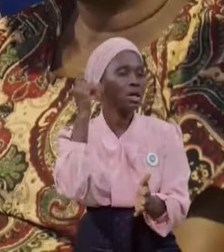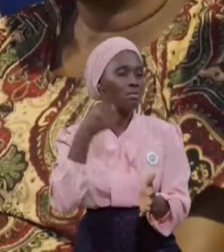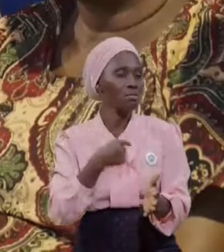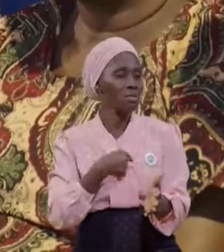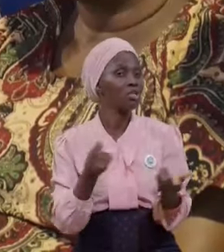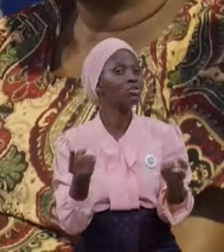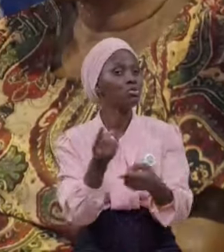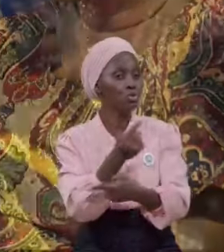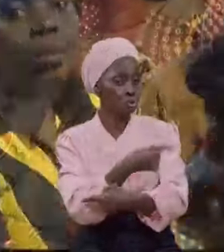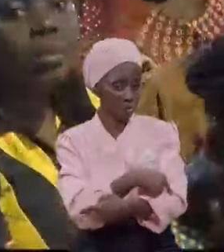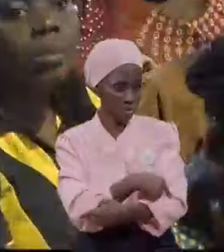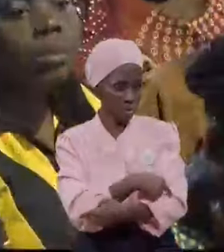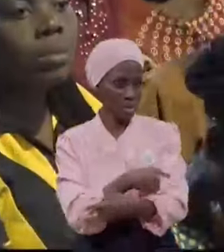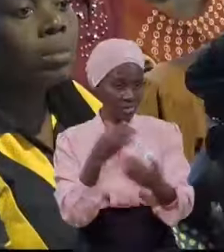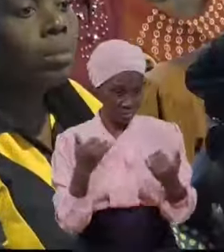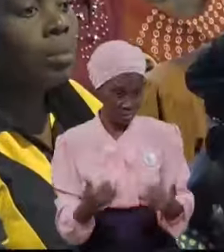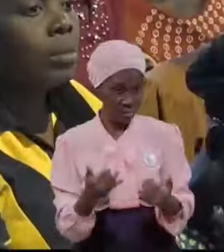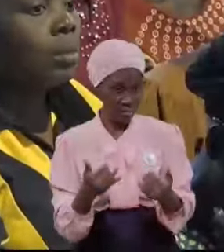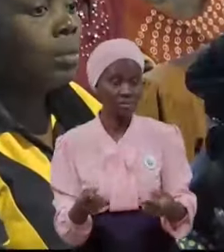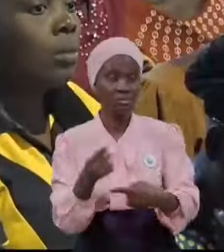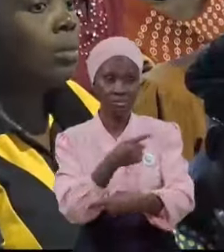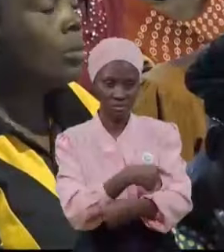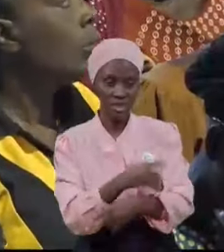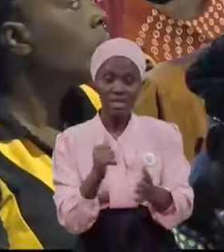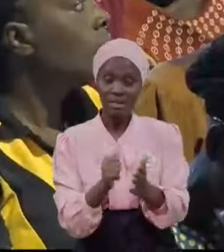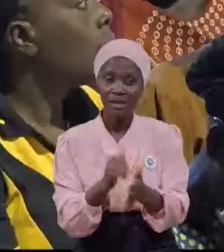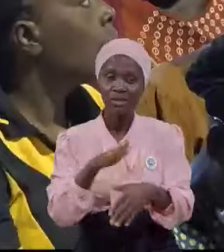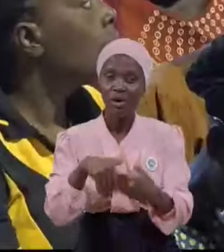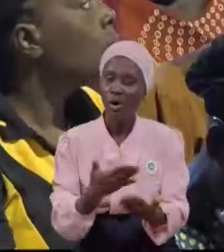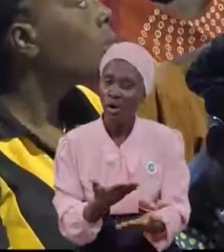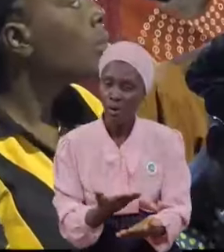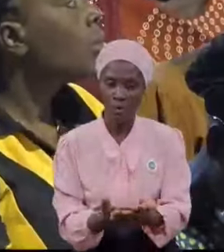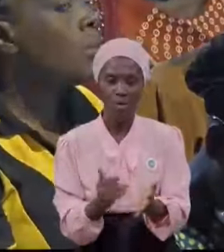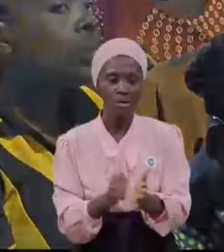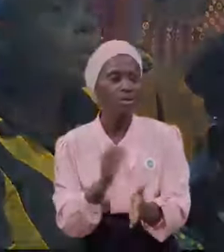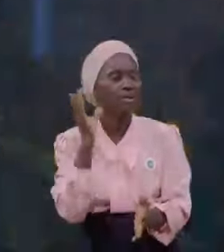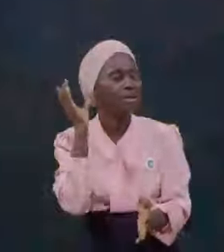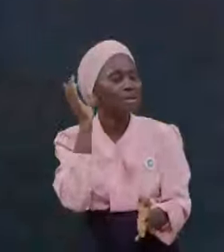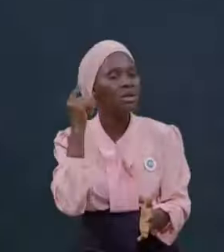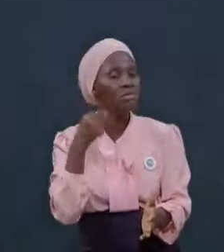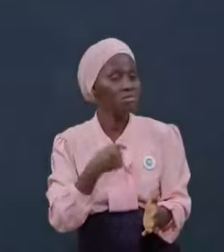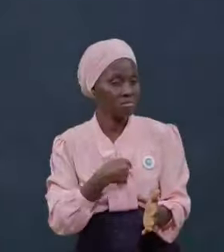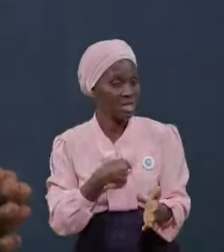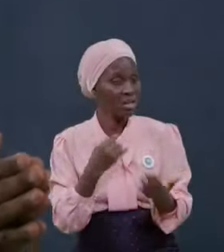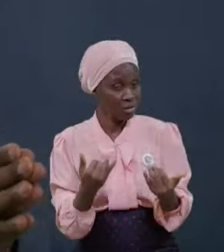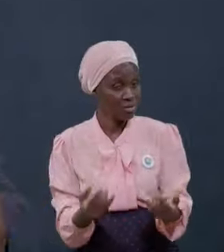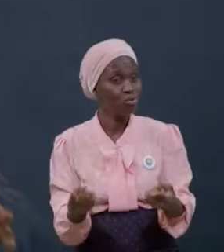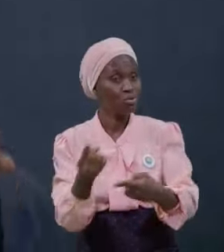this day, that all that hear me this day were